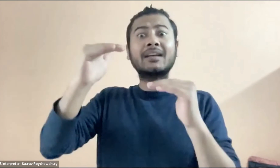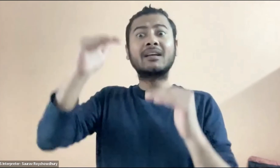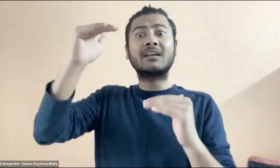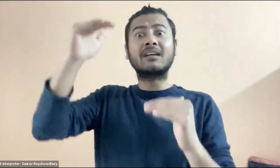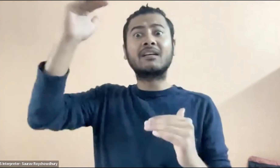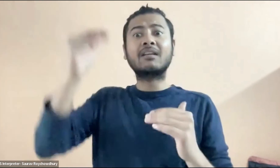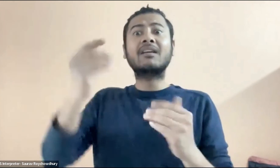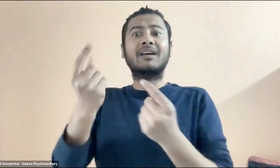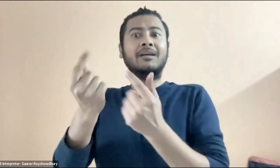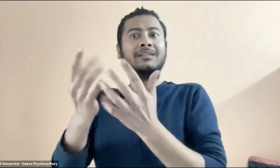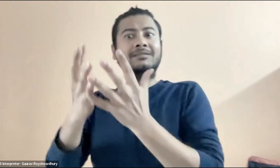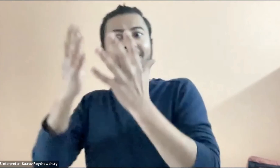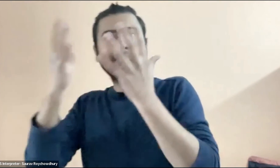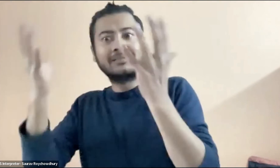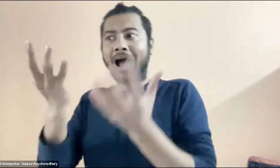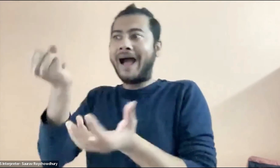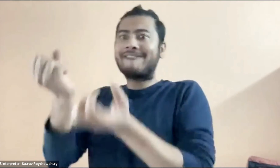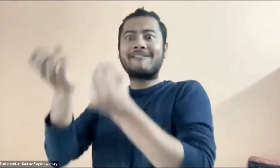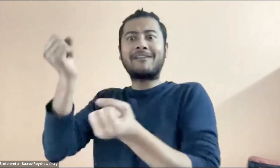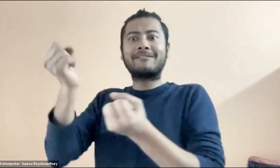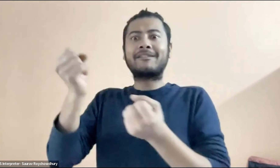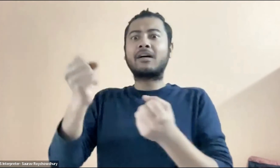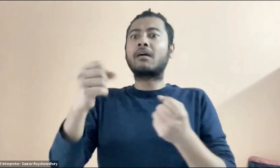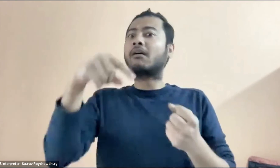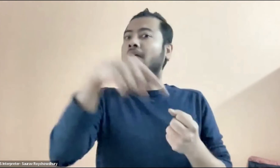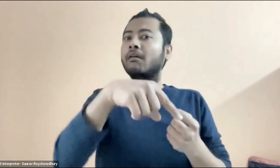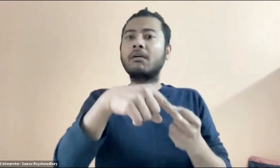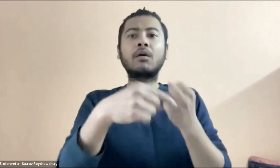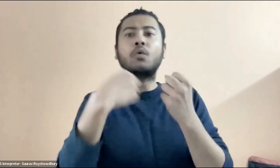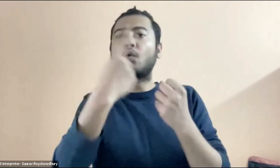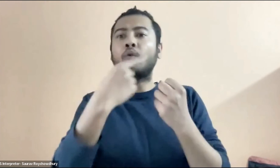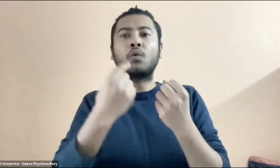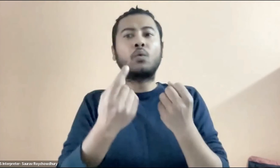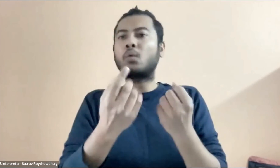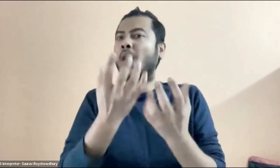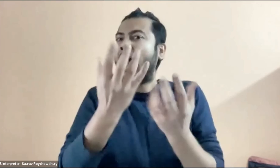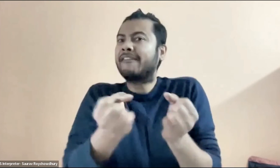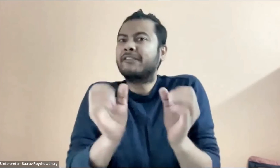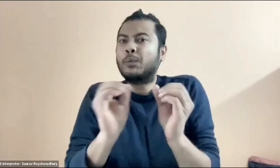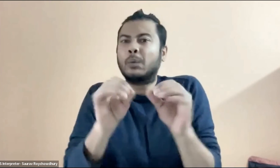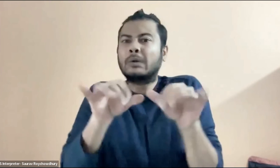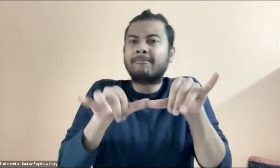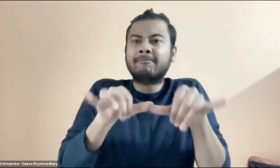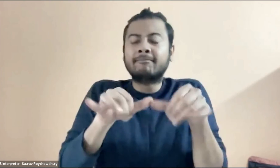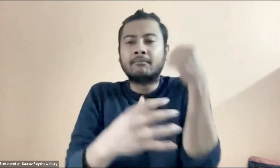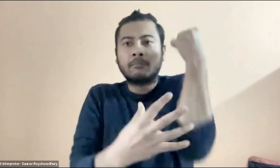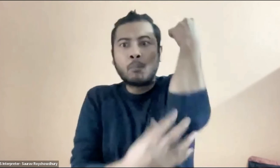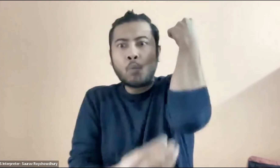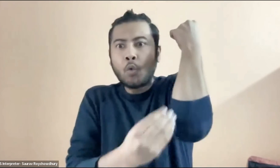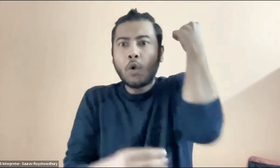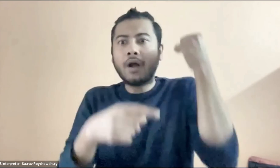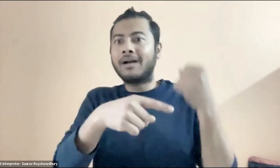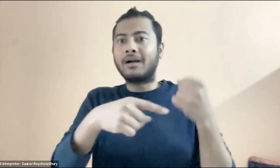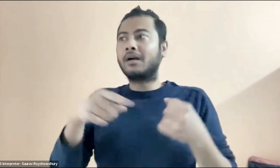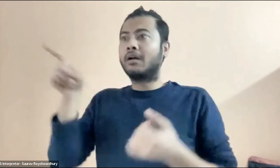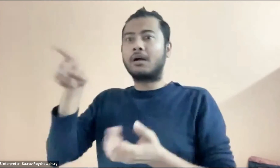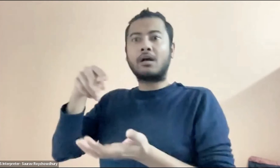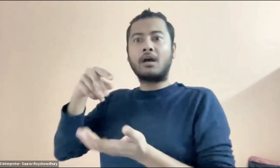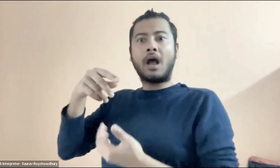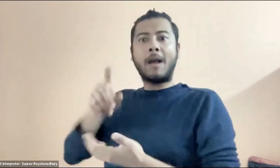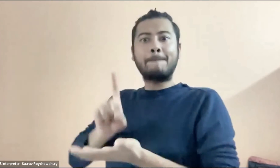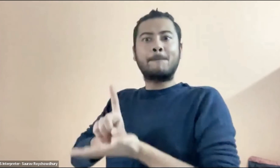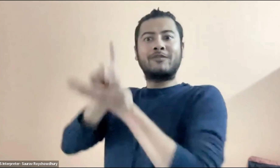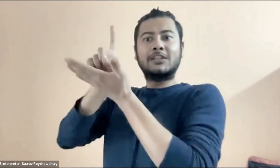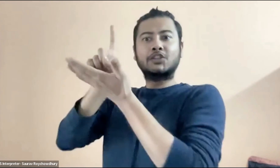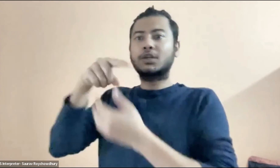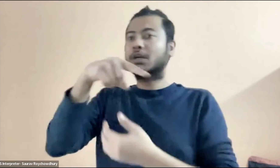experience of the most marginalized and the experience of those in positions of privilege, those experiences are completely different. So we